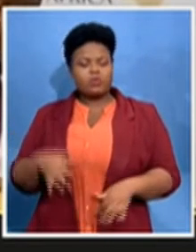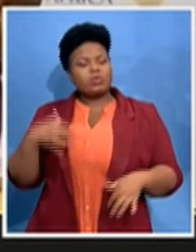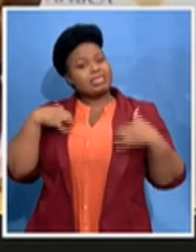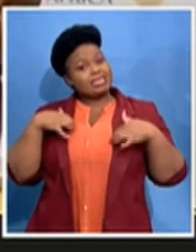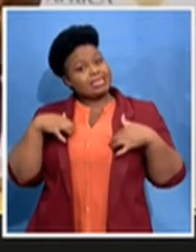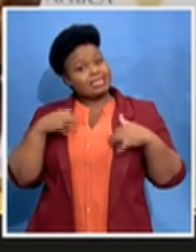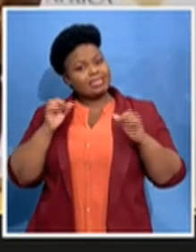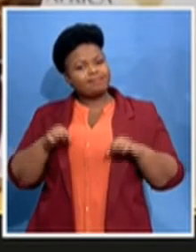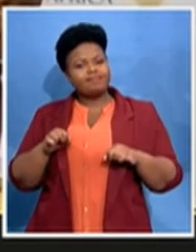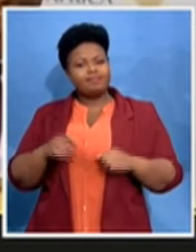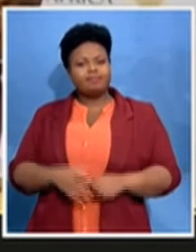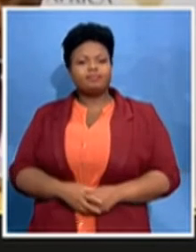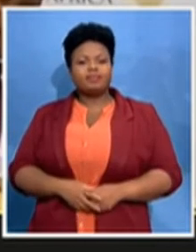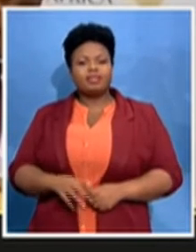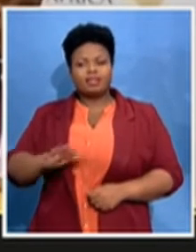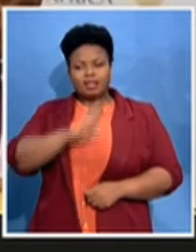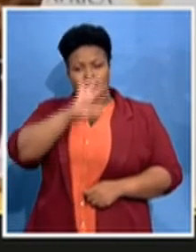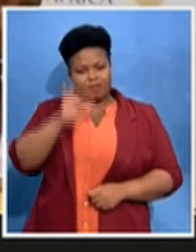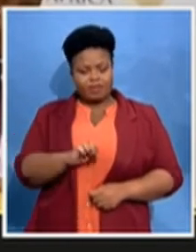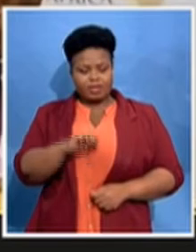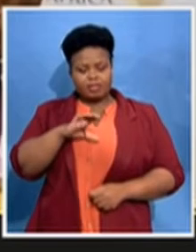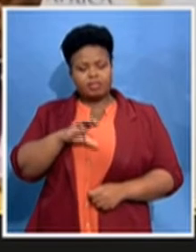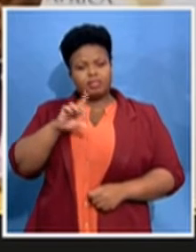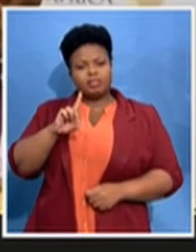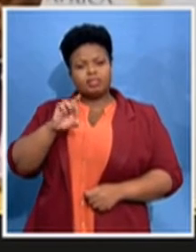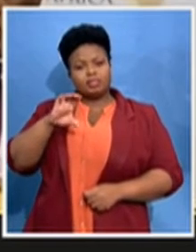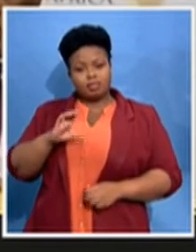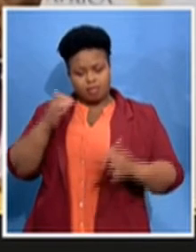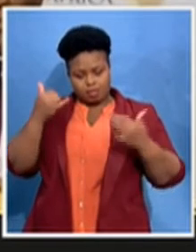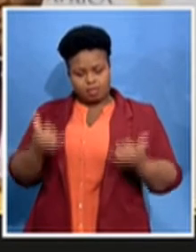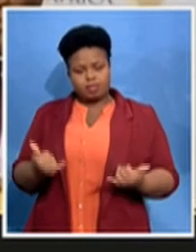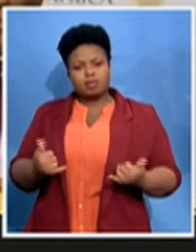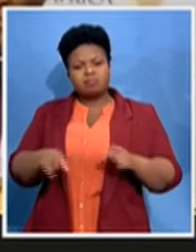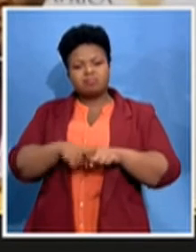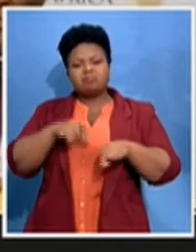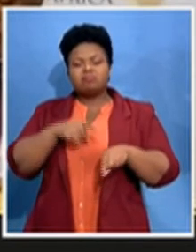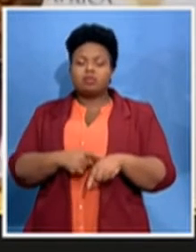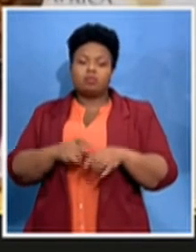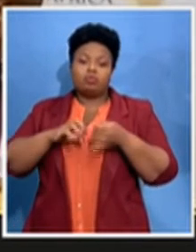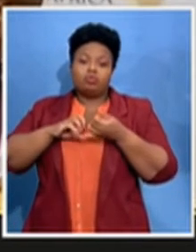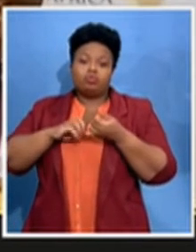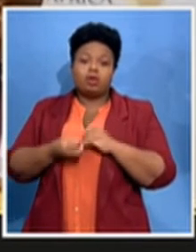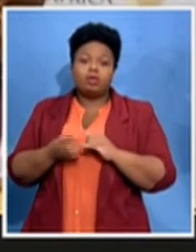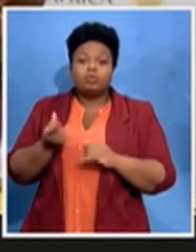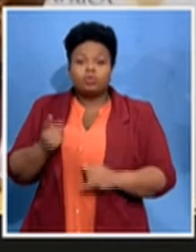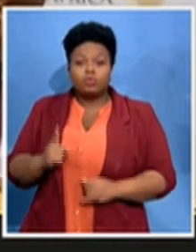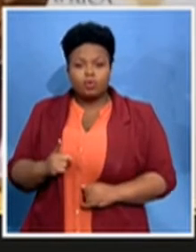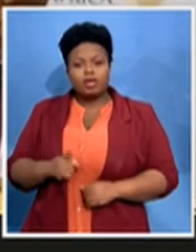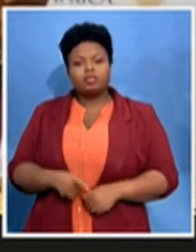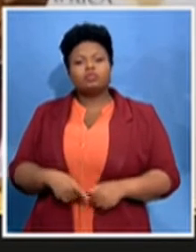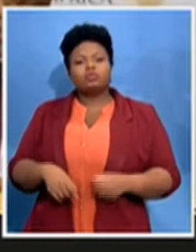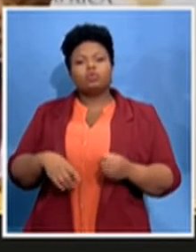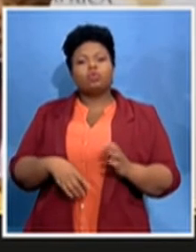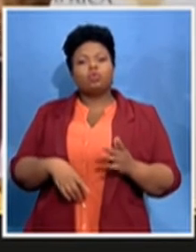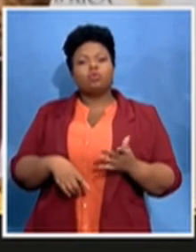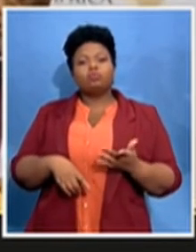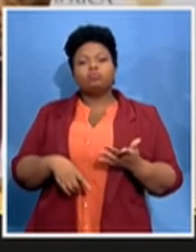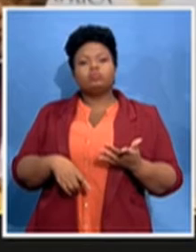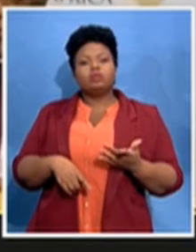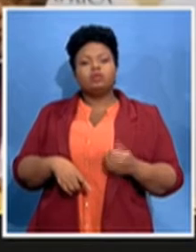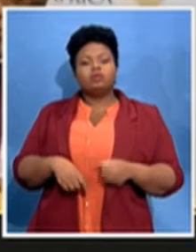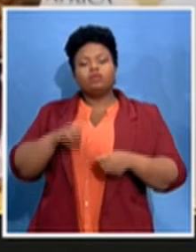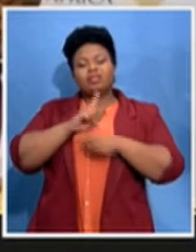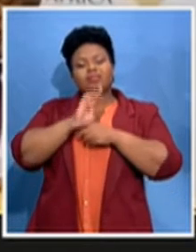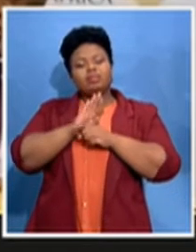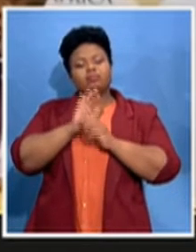also putting up as quickly as possible a COVID-19 dashboard for monitoring vaccine rollout, which will go